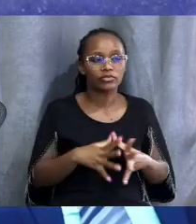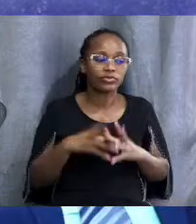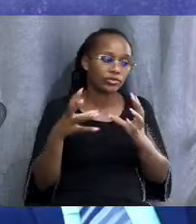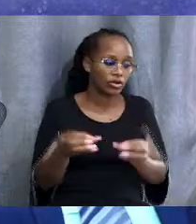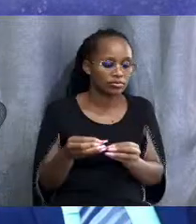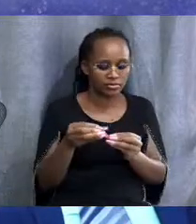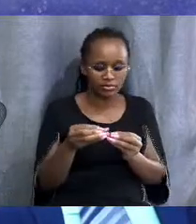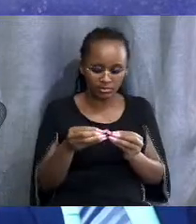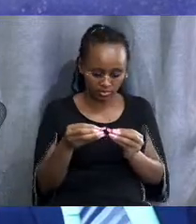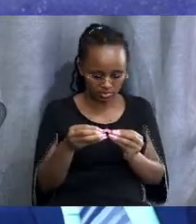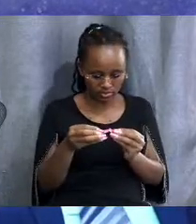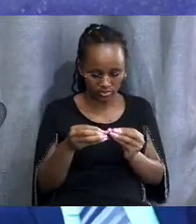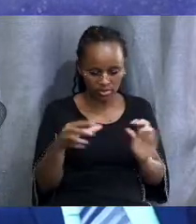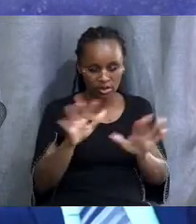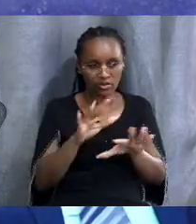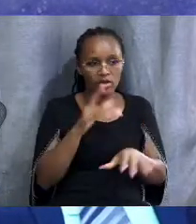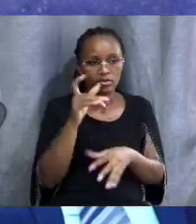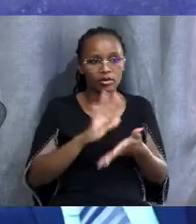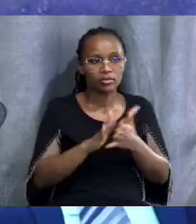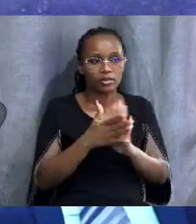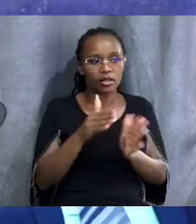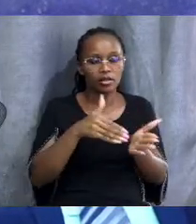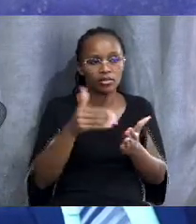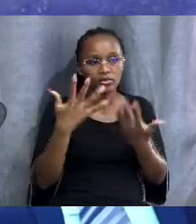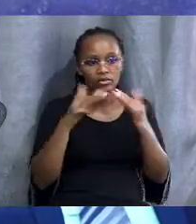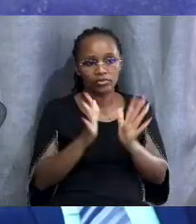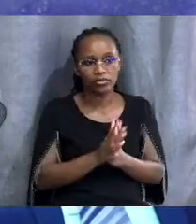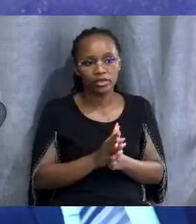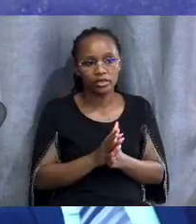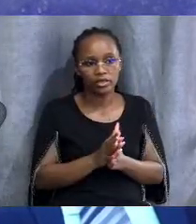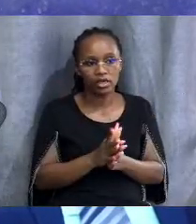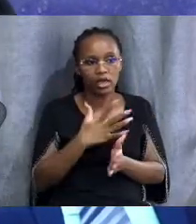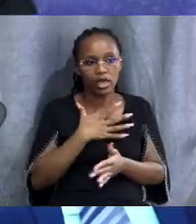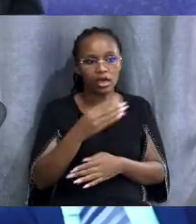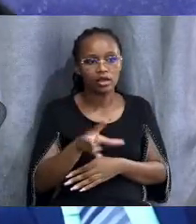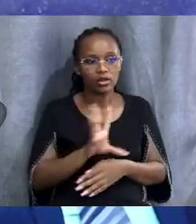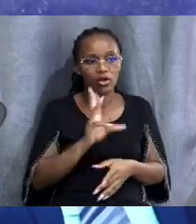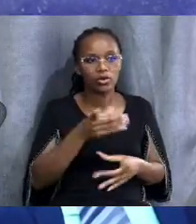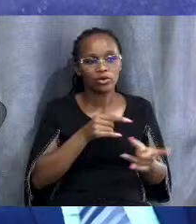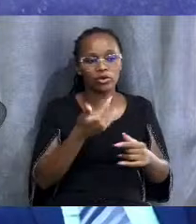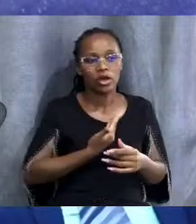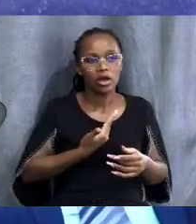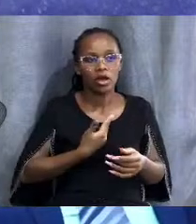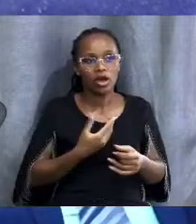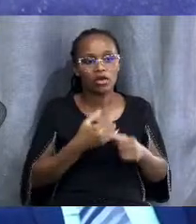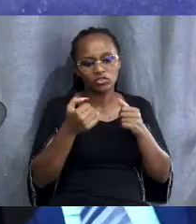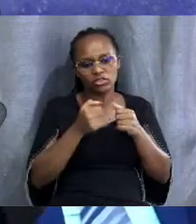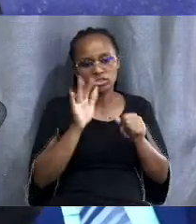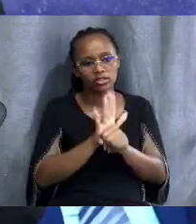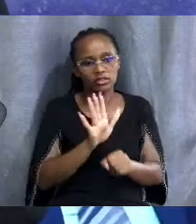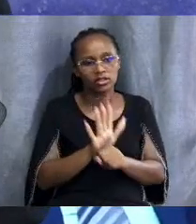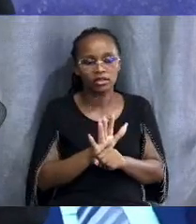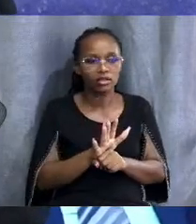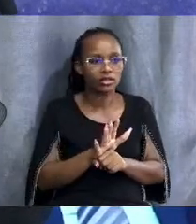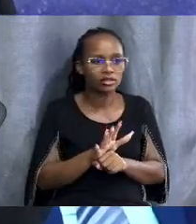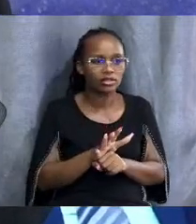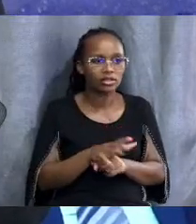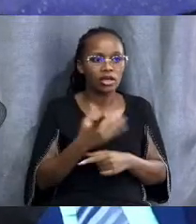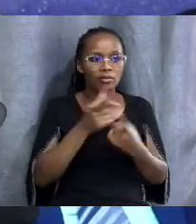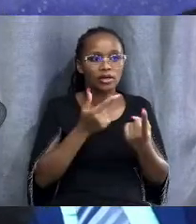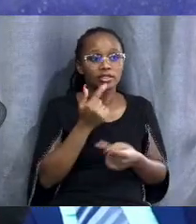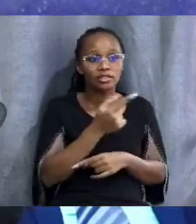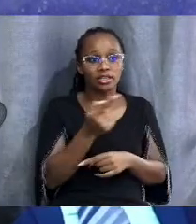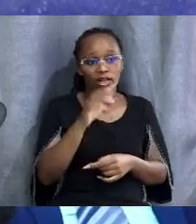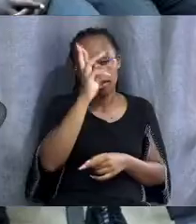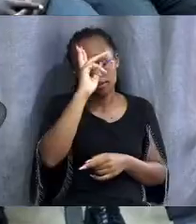goes, everybody becomes weak and we don't have a lot of strength. But I came